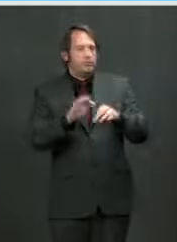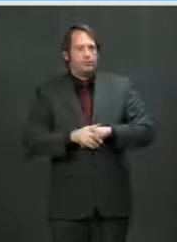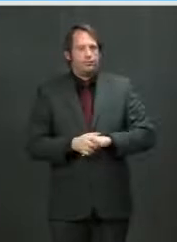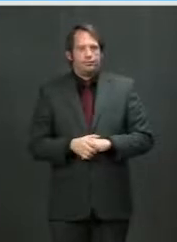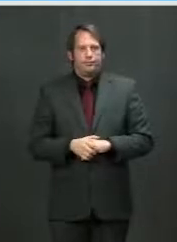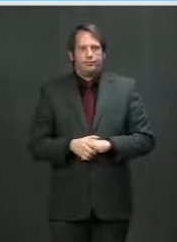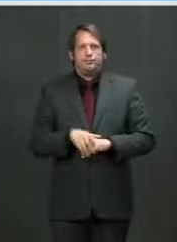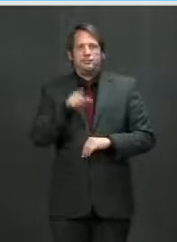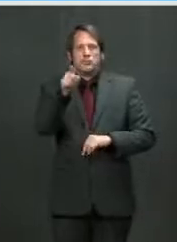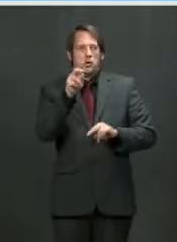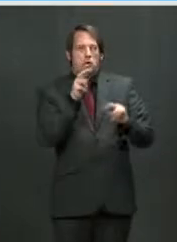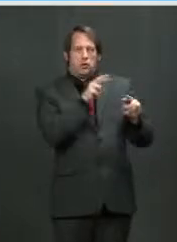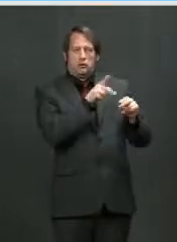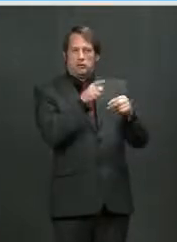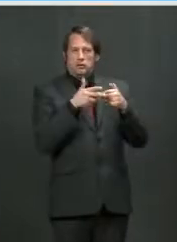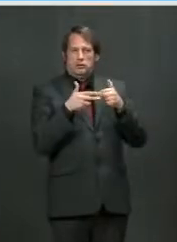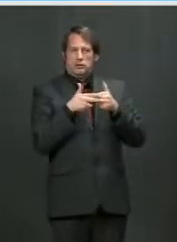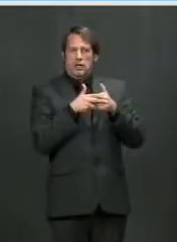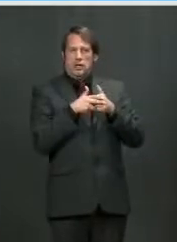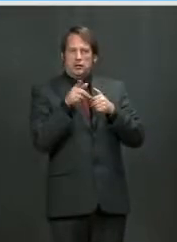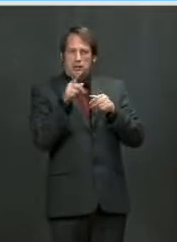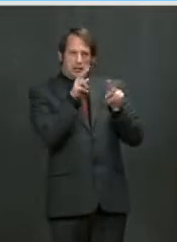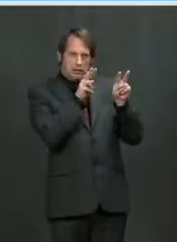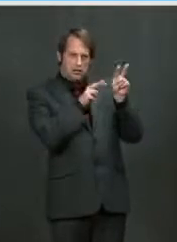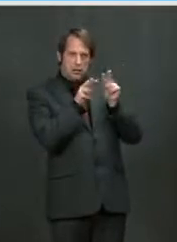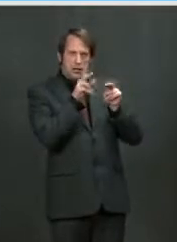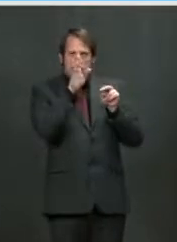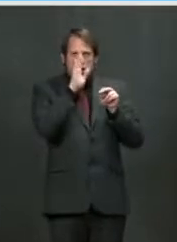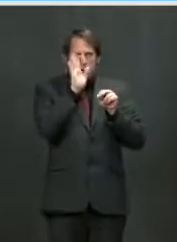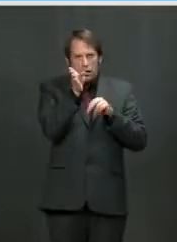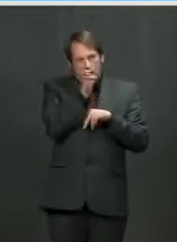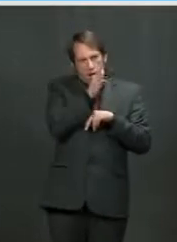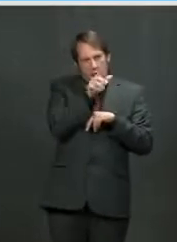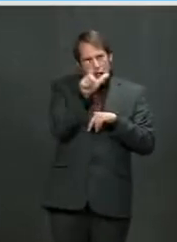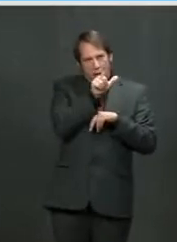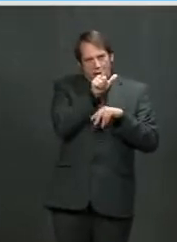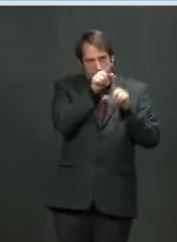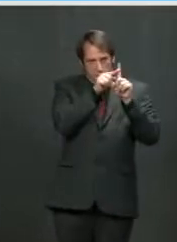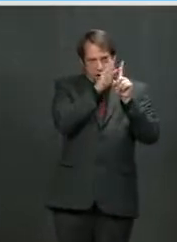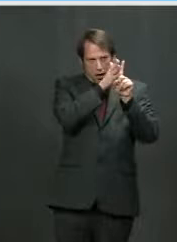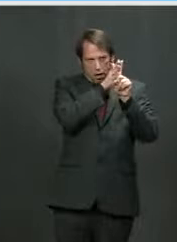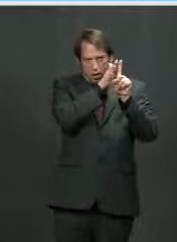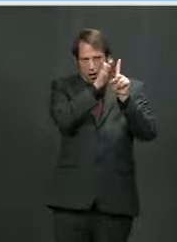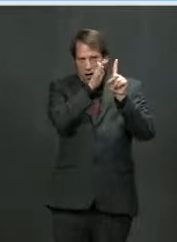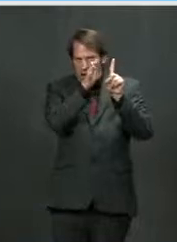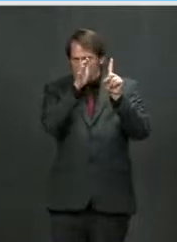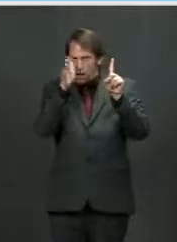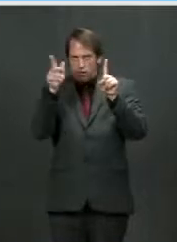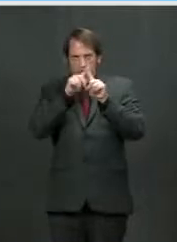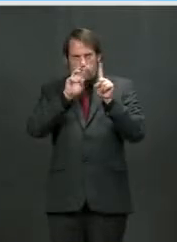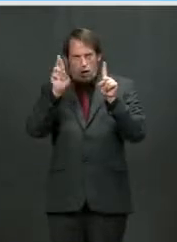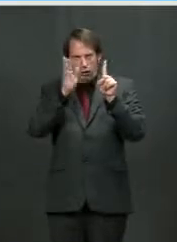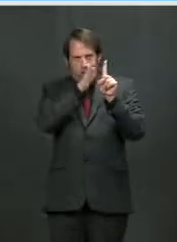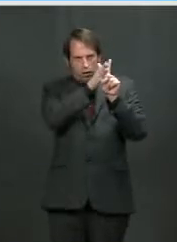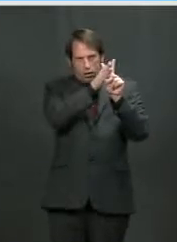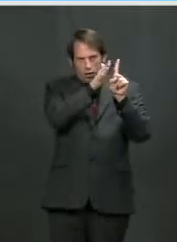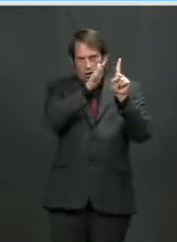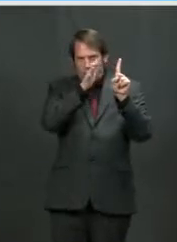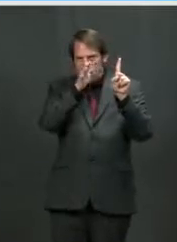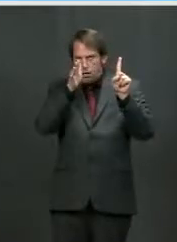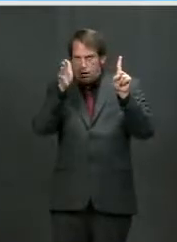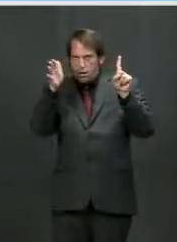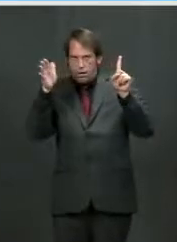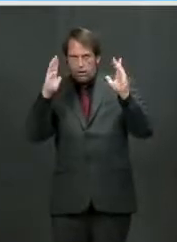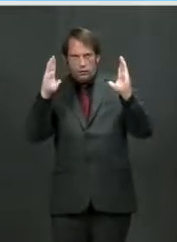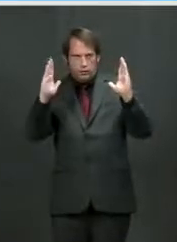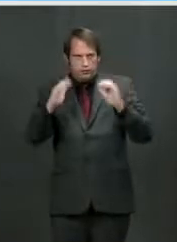slide, just follow it going from the left to the right. Notice that you have here looking purely at binding